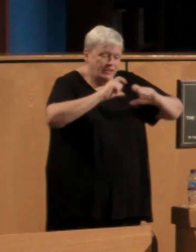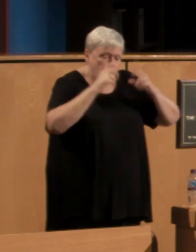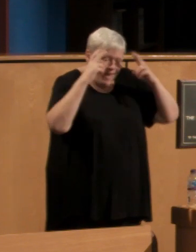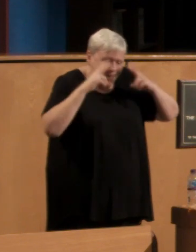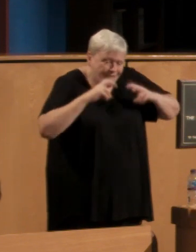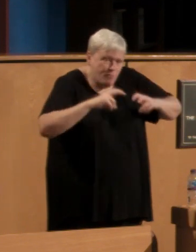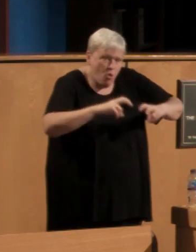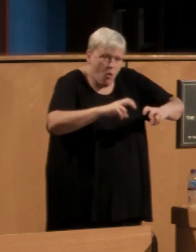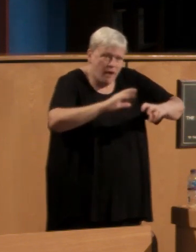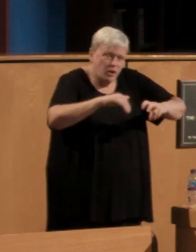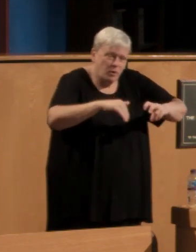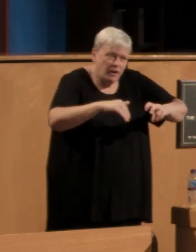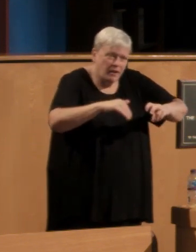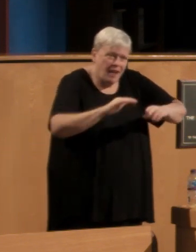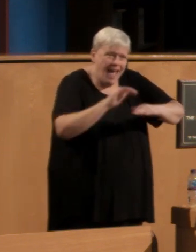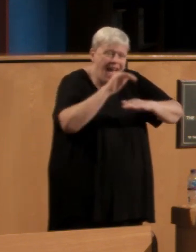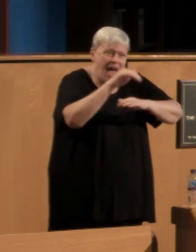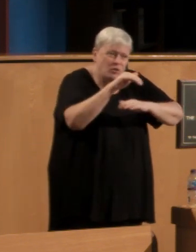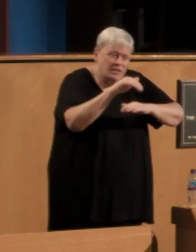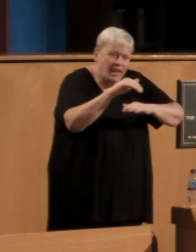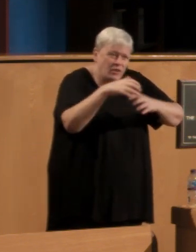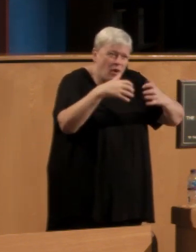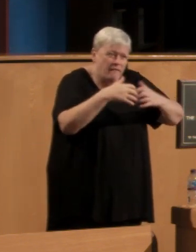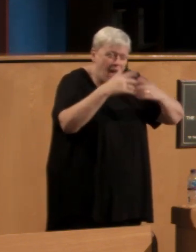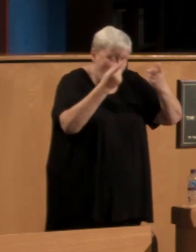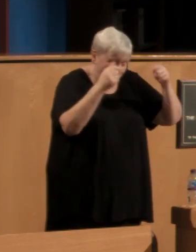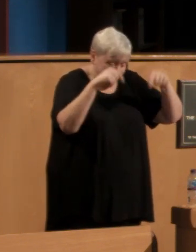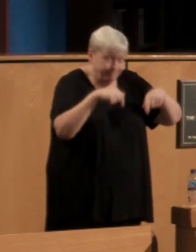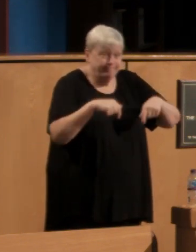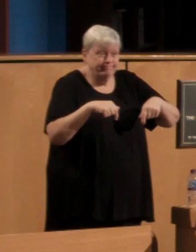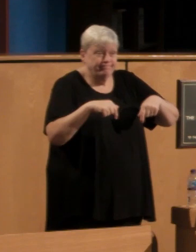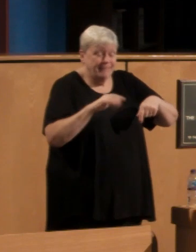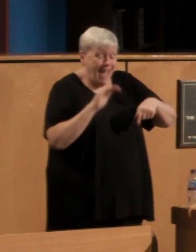queerness outside of how it is being accepted more.